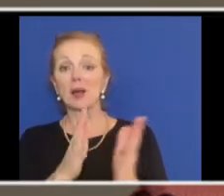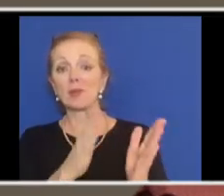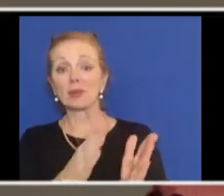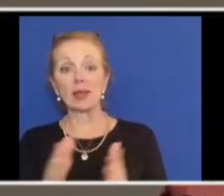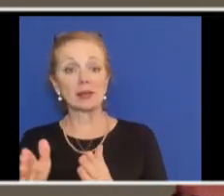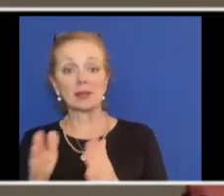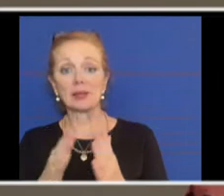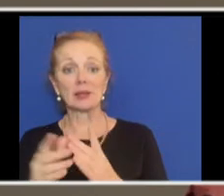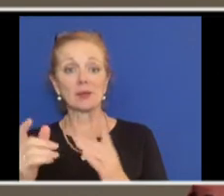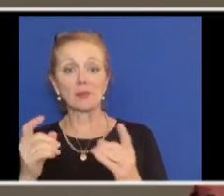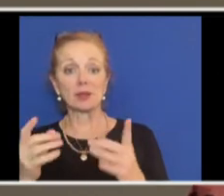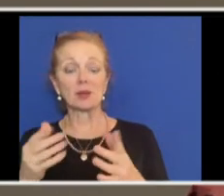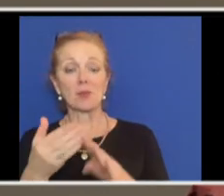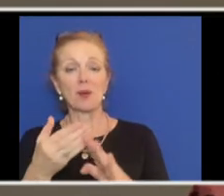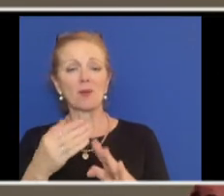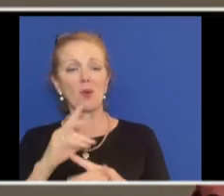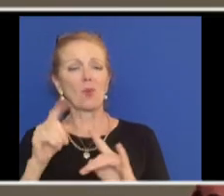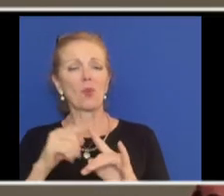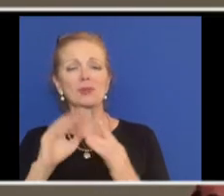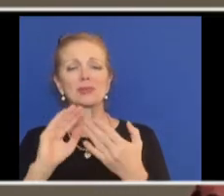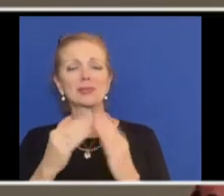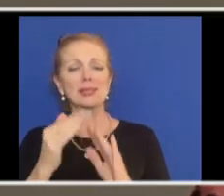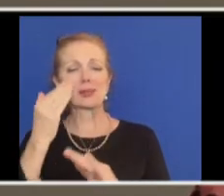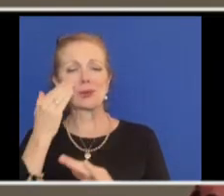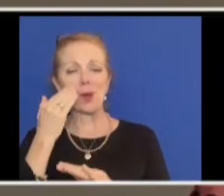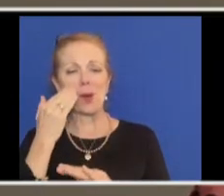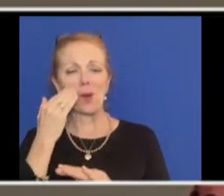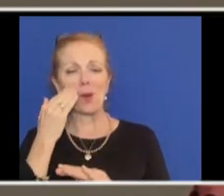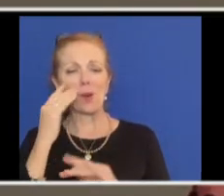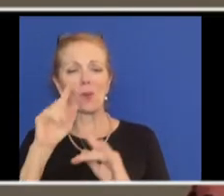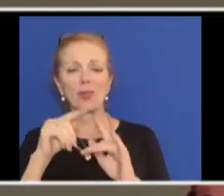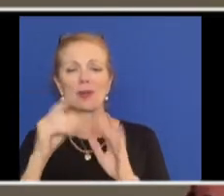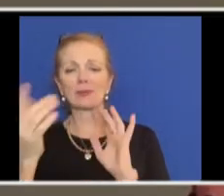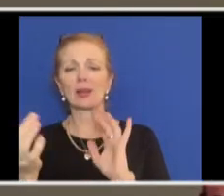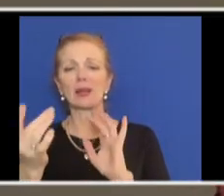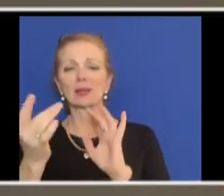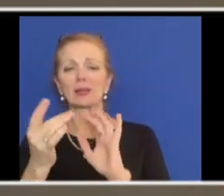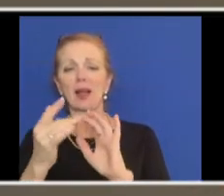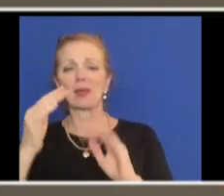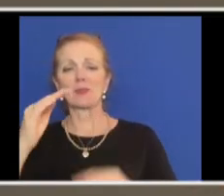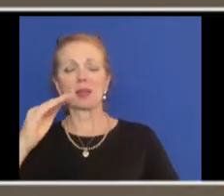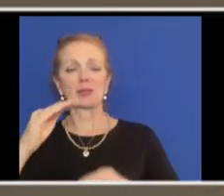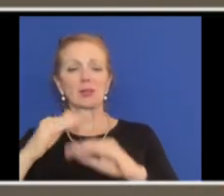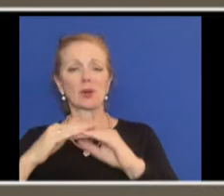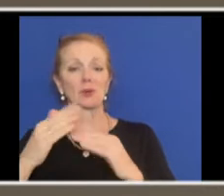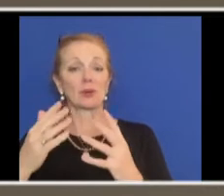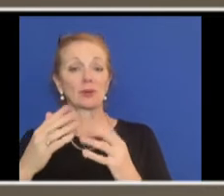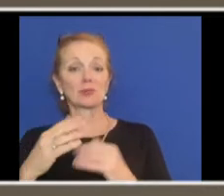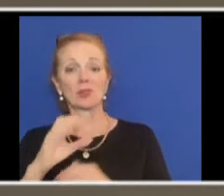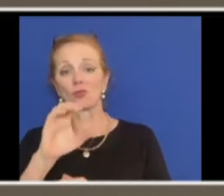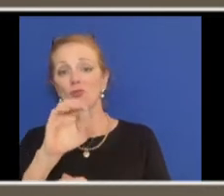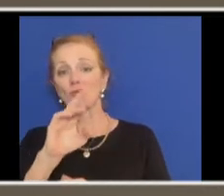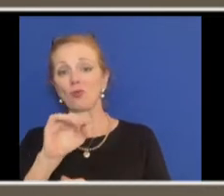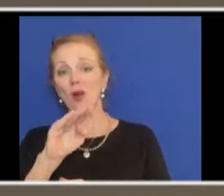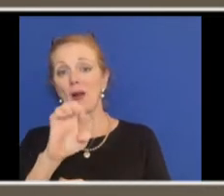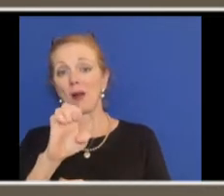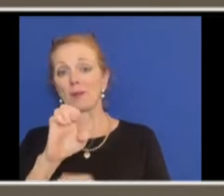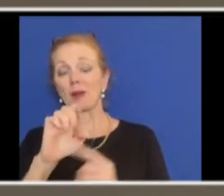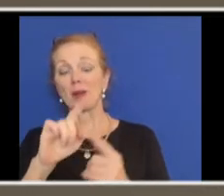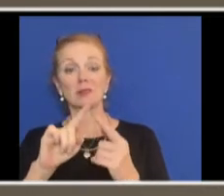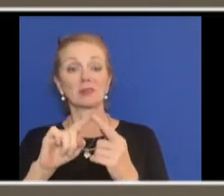manager before when does the city know when they've reached that plateau is it crime is it traffic